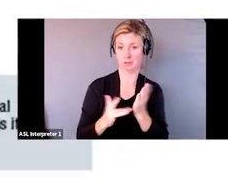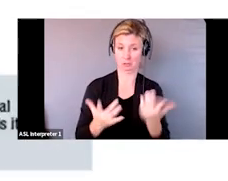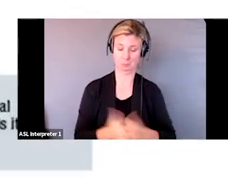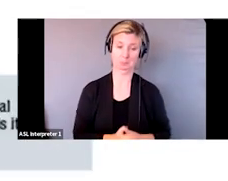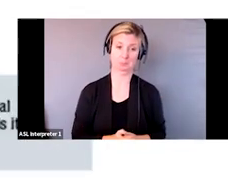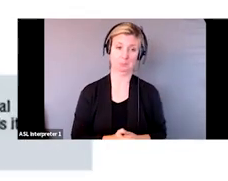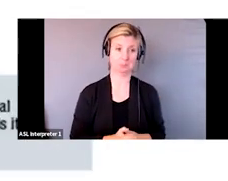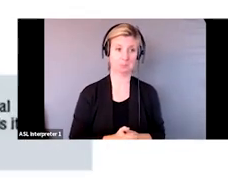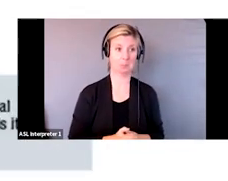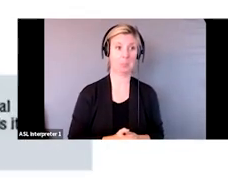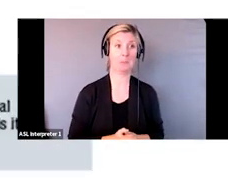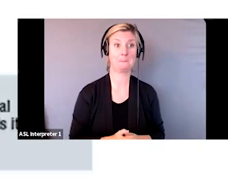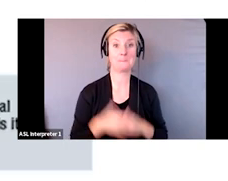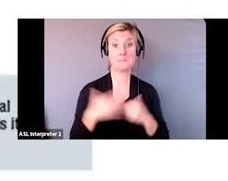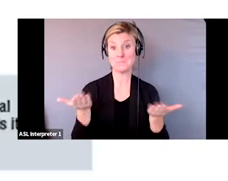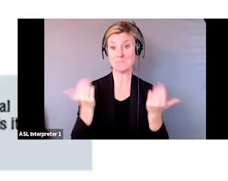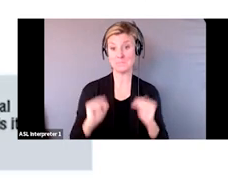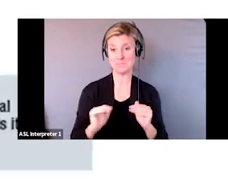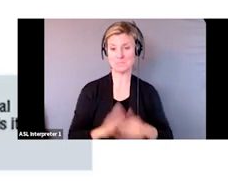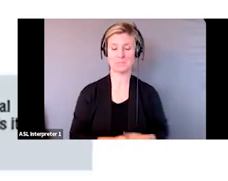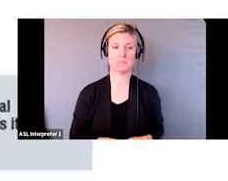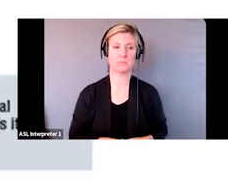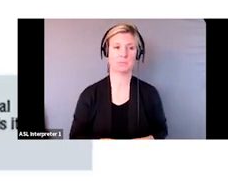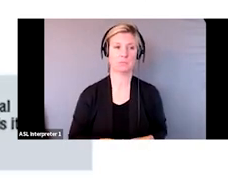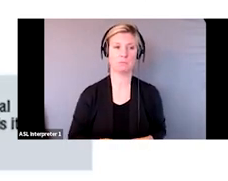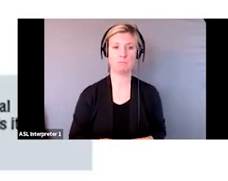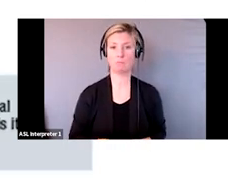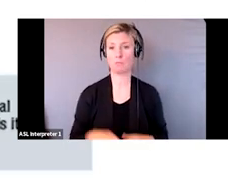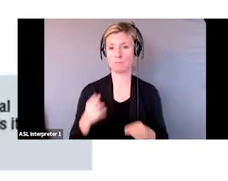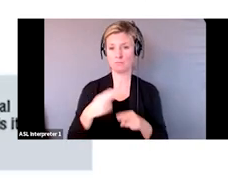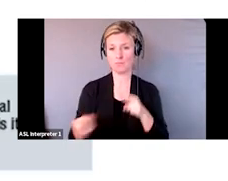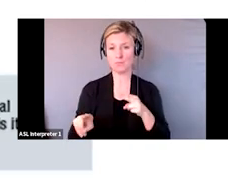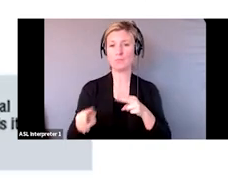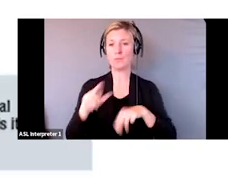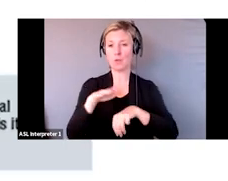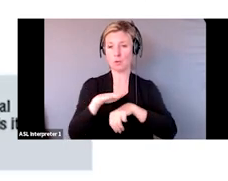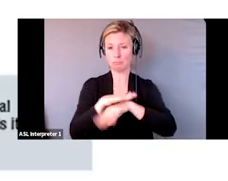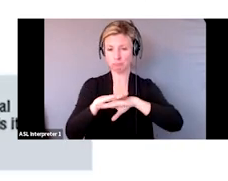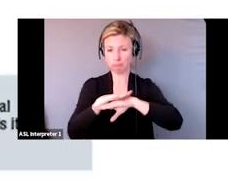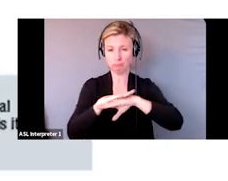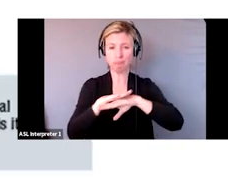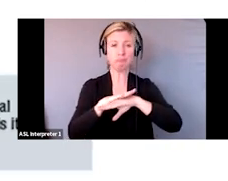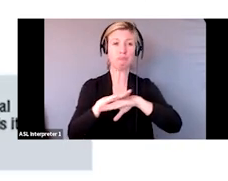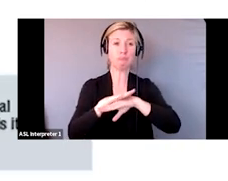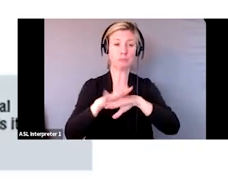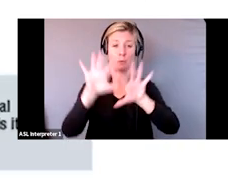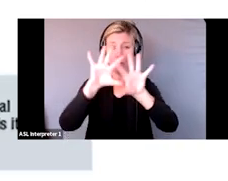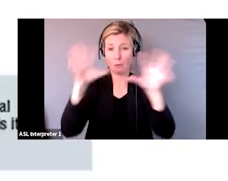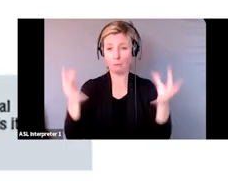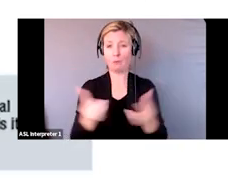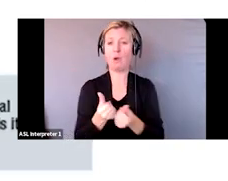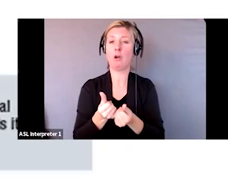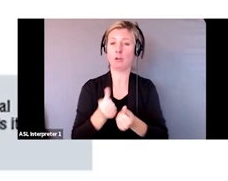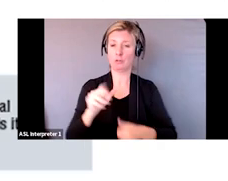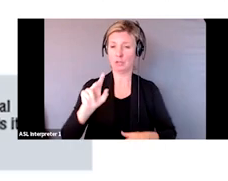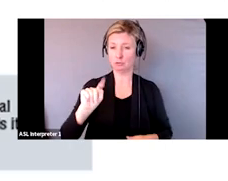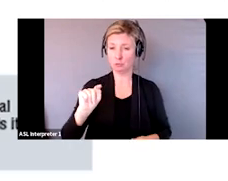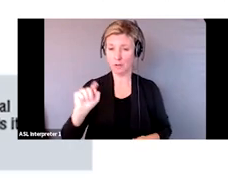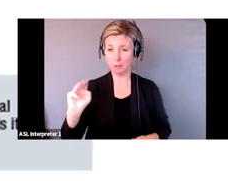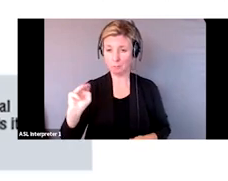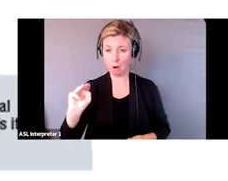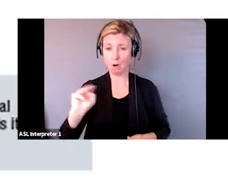I'll have a really quick overview of the trademark application process. I am not a trademark expert. I am a patent